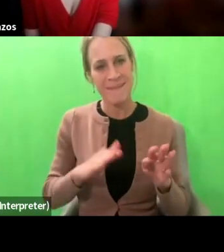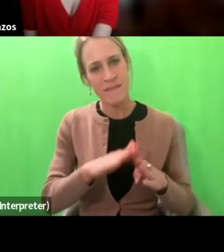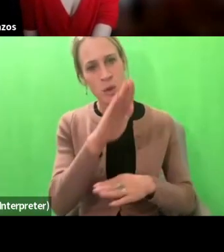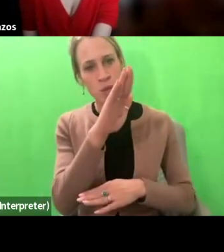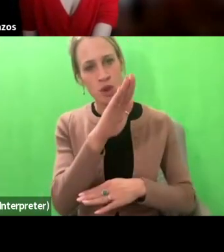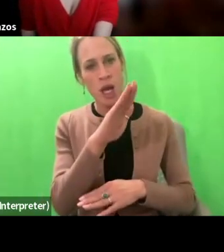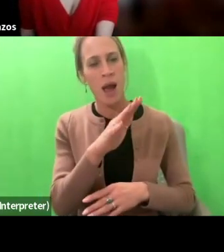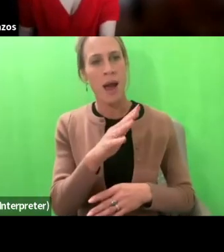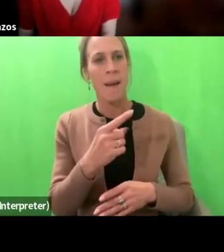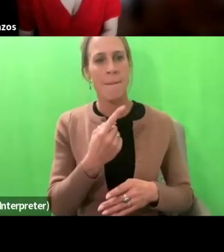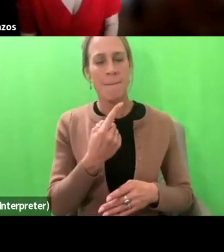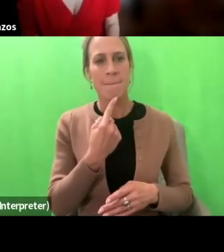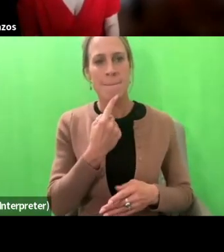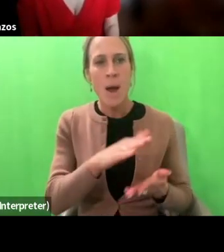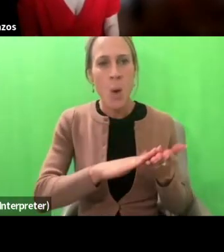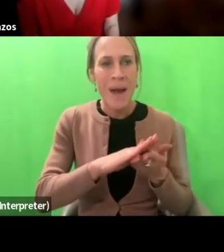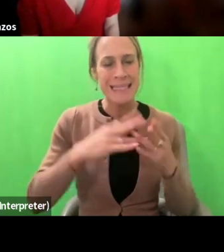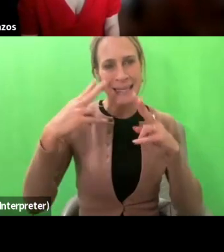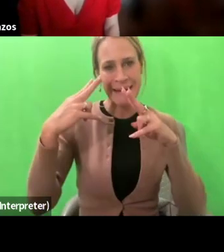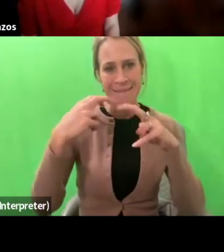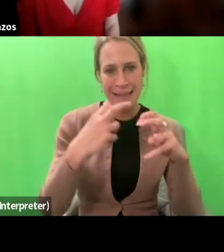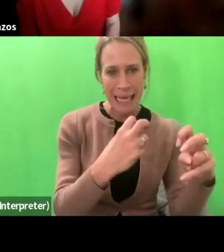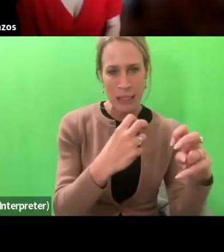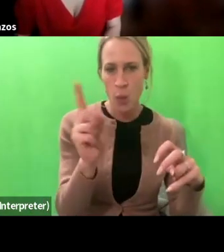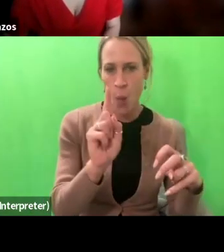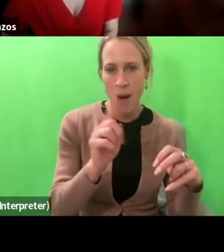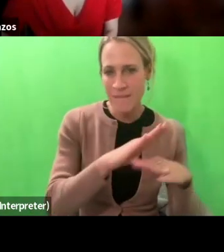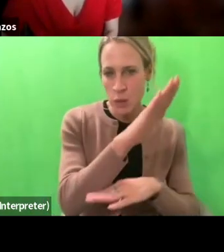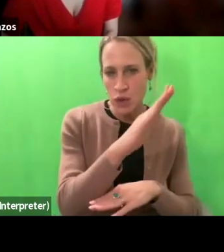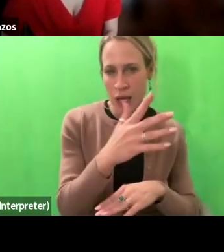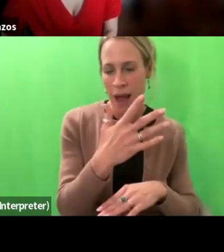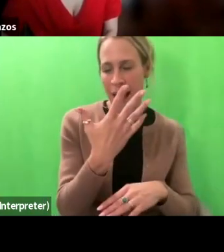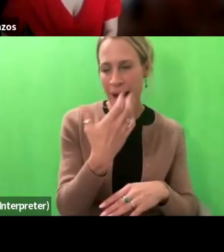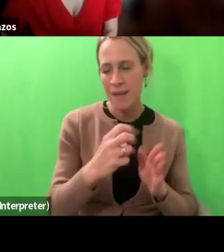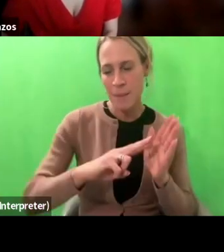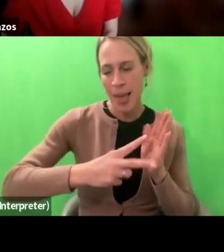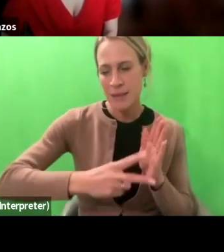future poetic investigations. Yes, thank you.